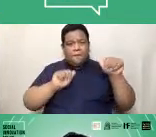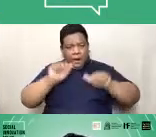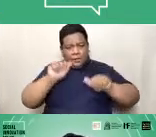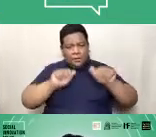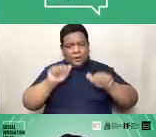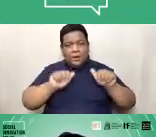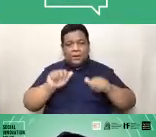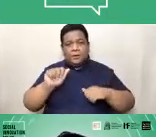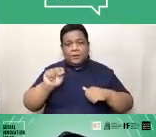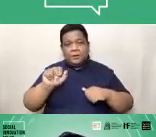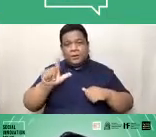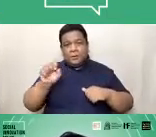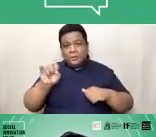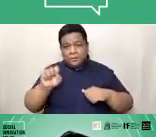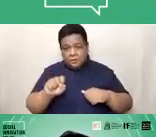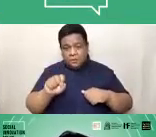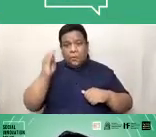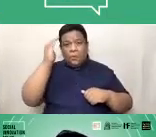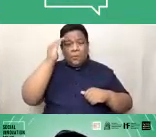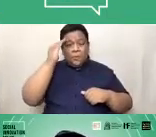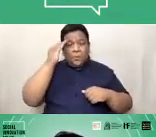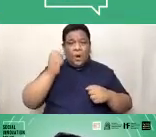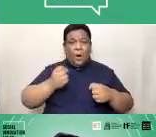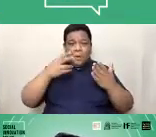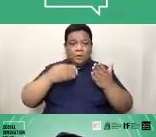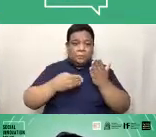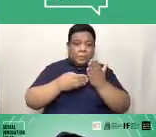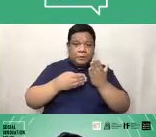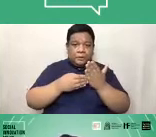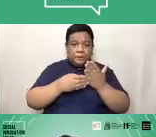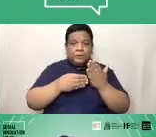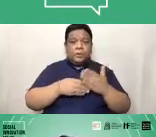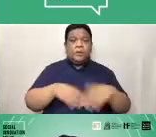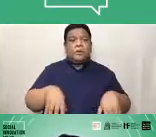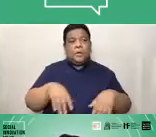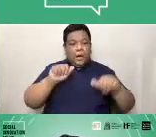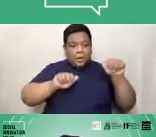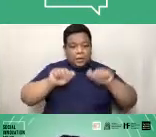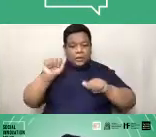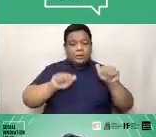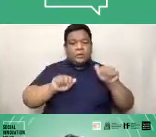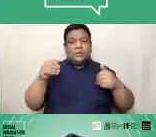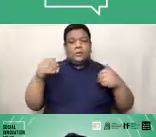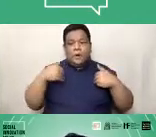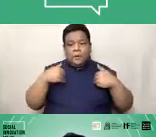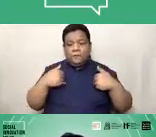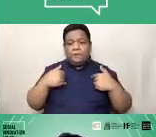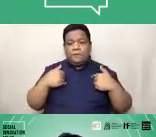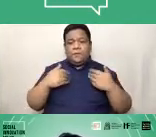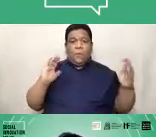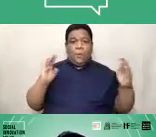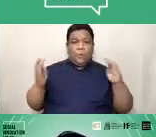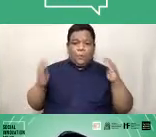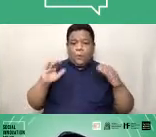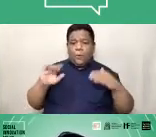only does your cell phone know how much voltage is in its battery, it analyzes that voltage, compares it with the expected